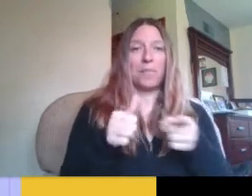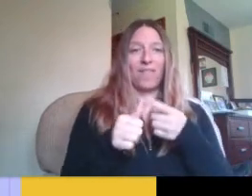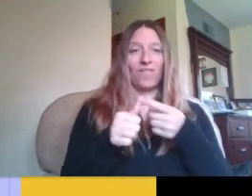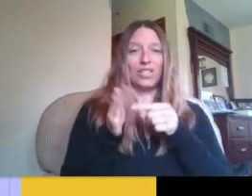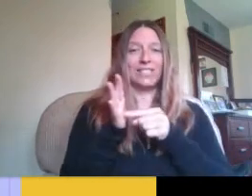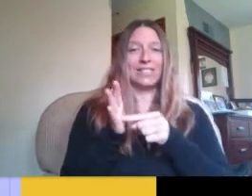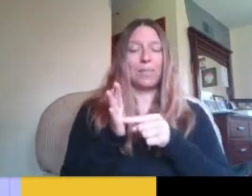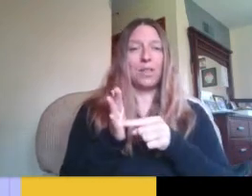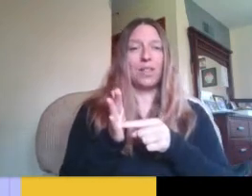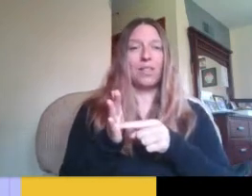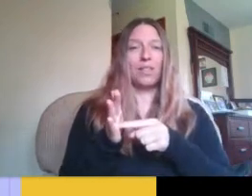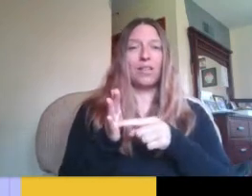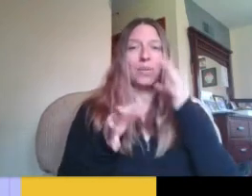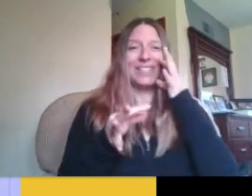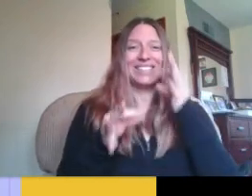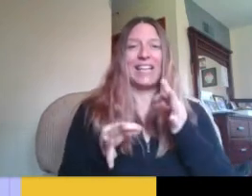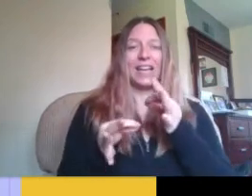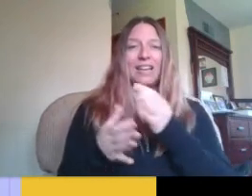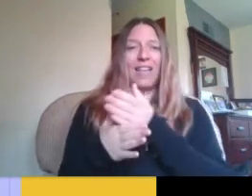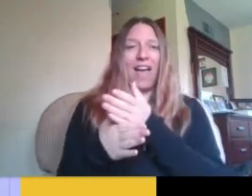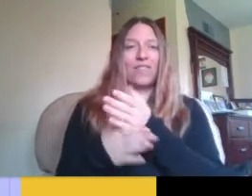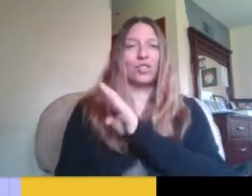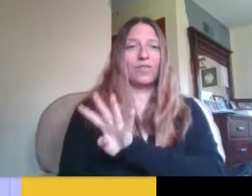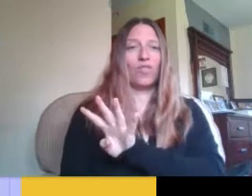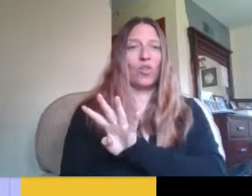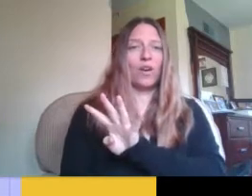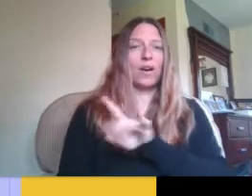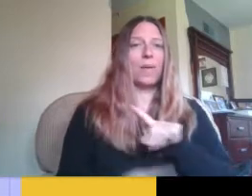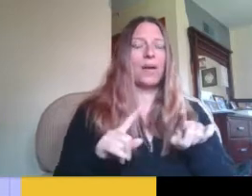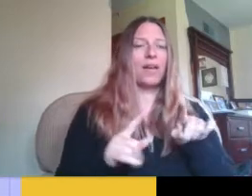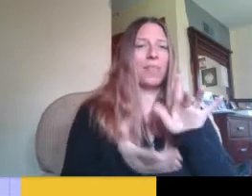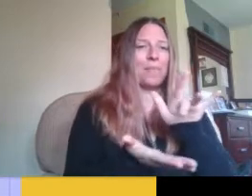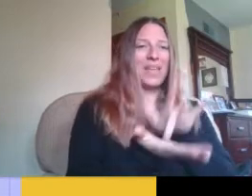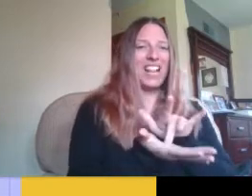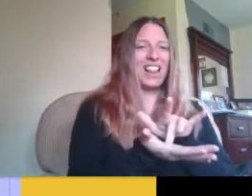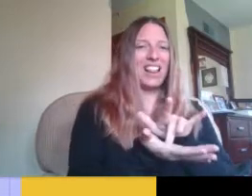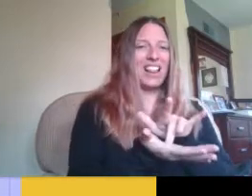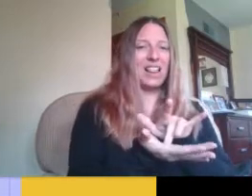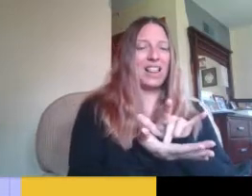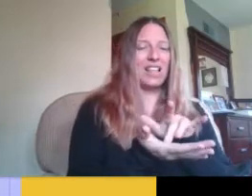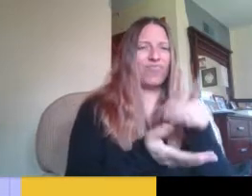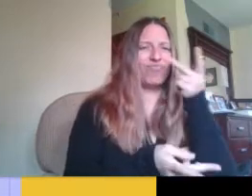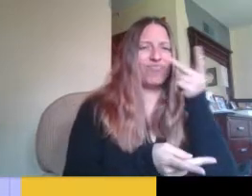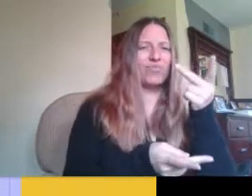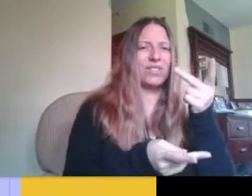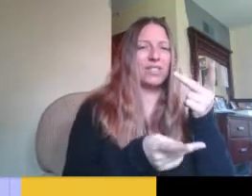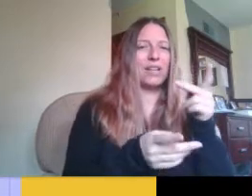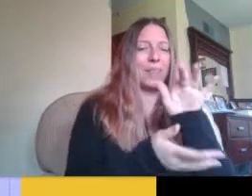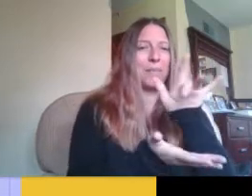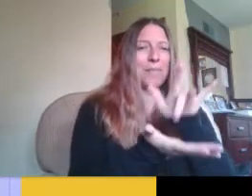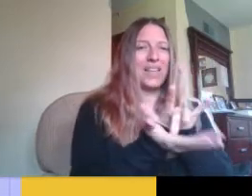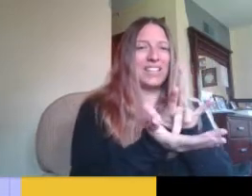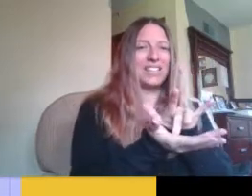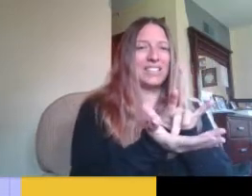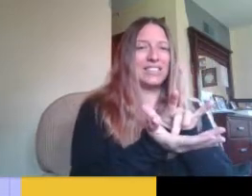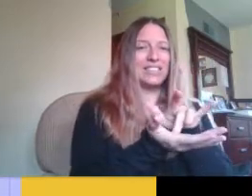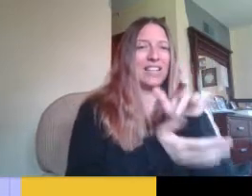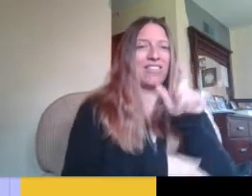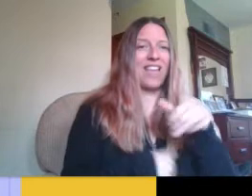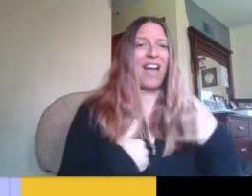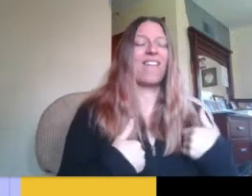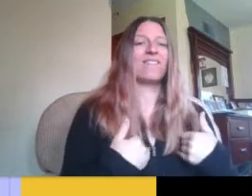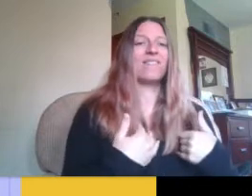We determined that the mean of this data set is 4, but what about the median? Well, the median is the middle, and since this data set